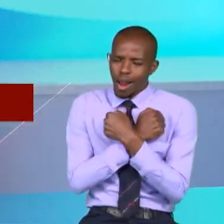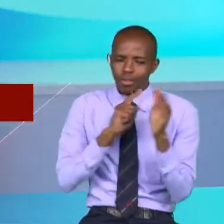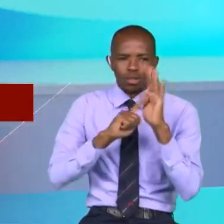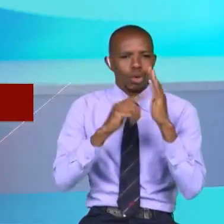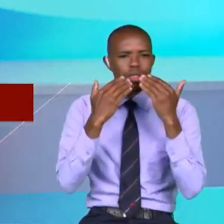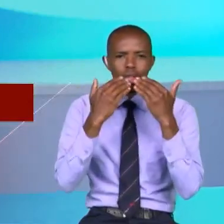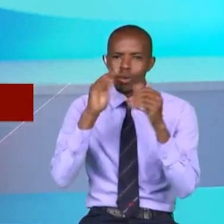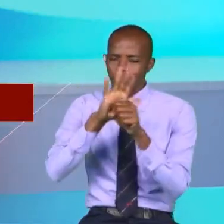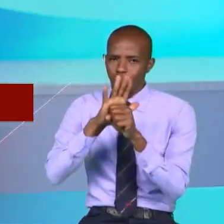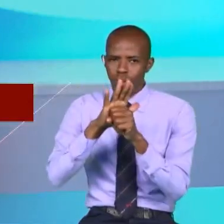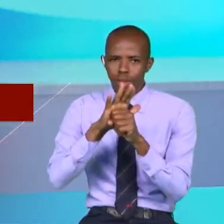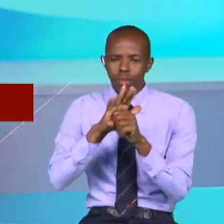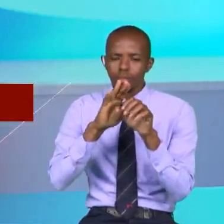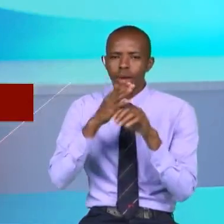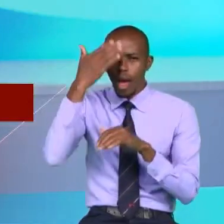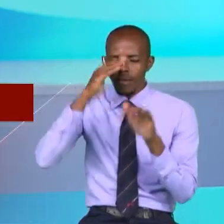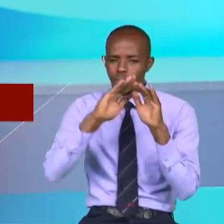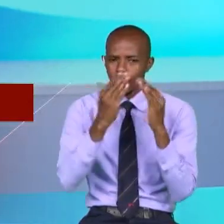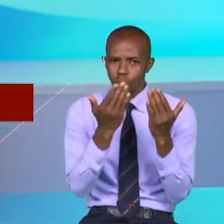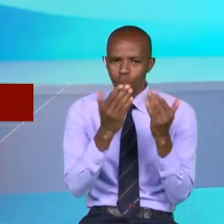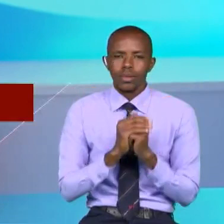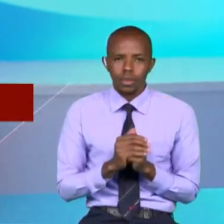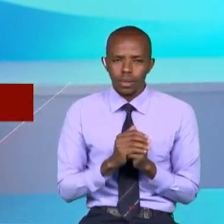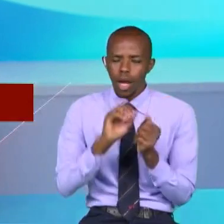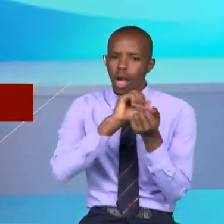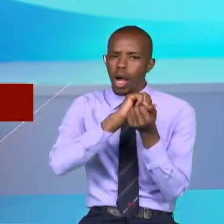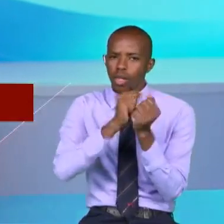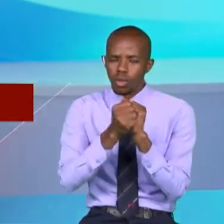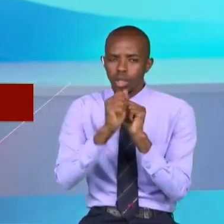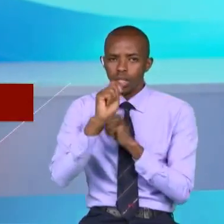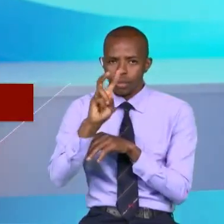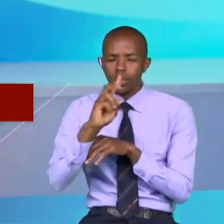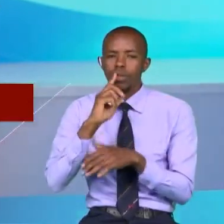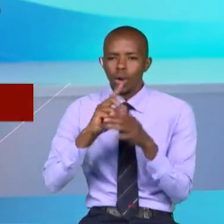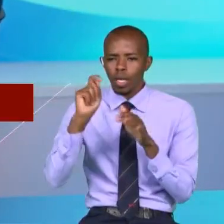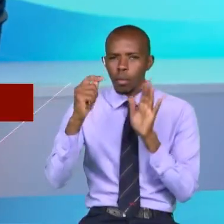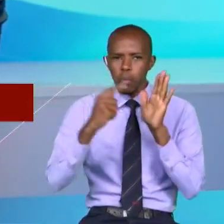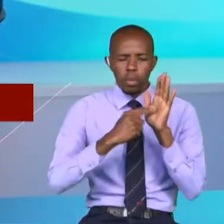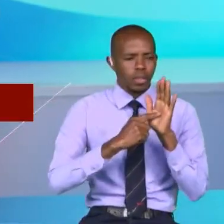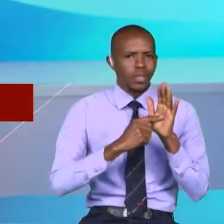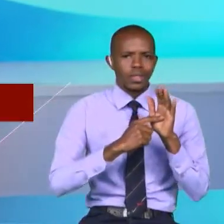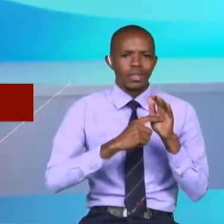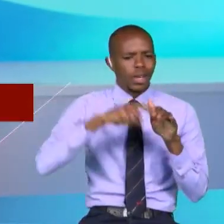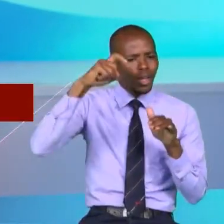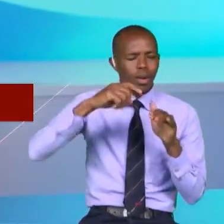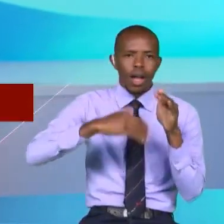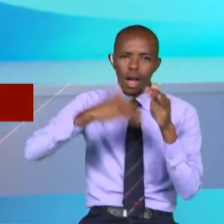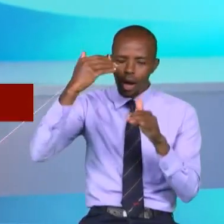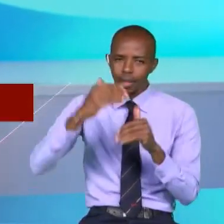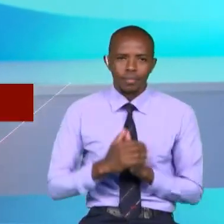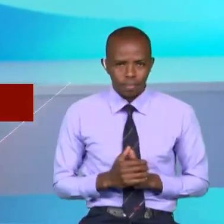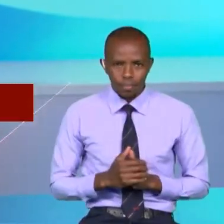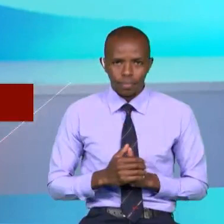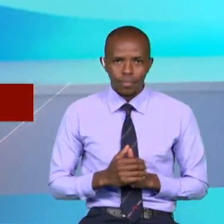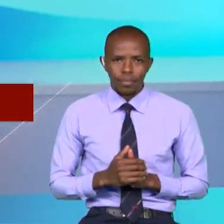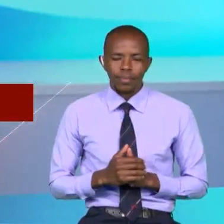you very much. Somebody else on Facebook, you're saying, that is at Switch TV. You're saying Tipping Point, it's on high demand hapa Facebook. Asante sana, that